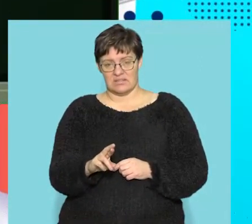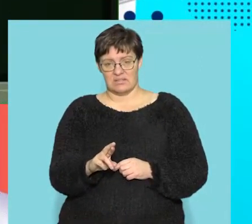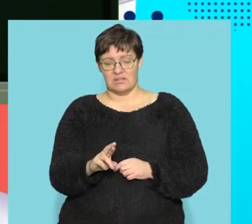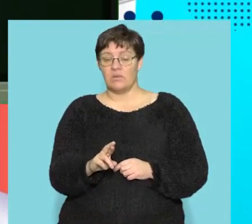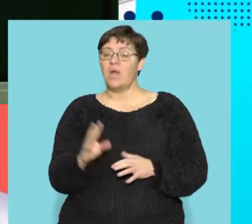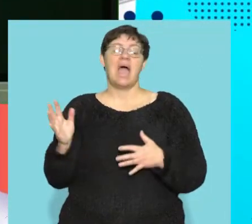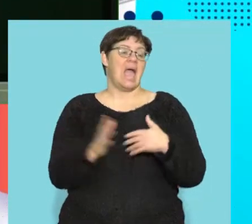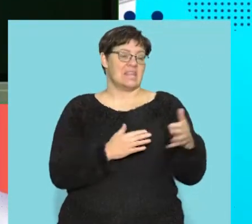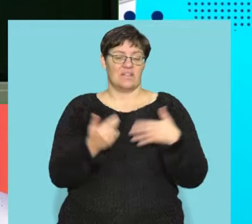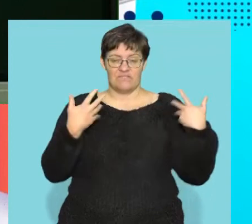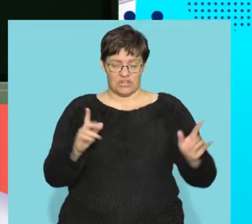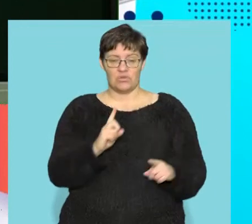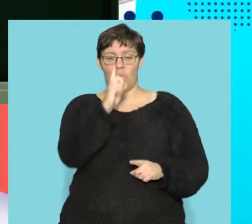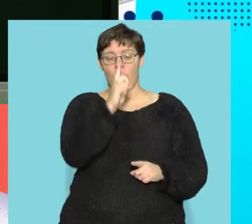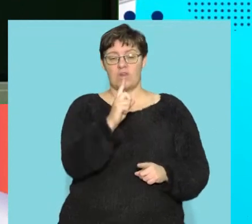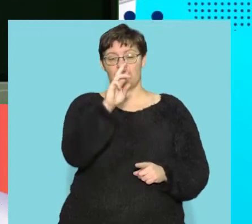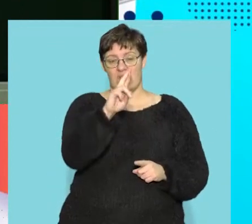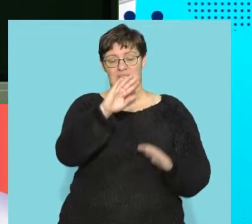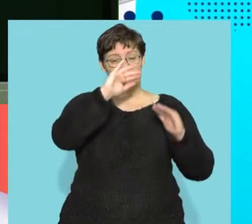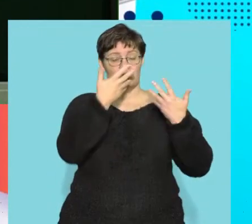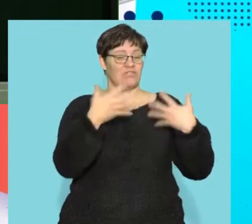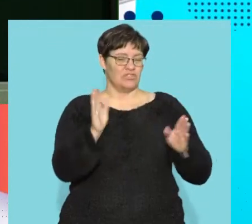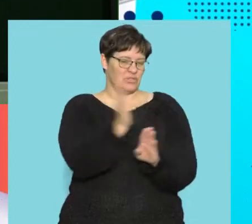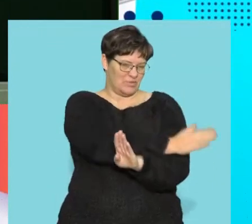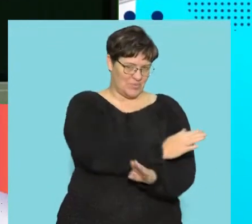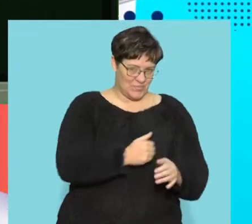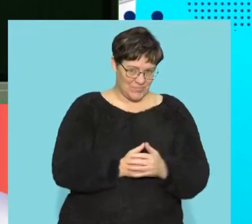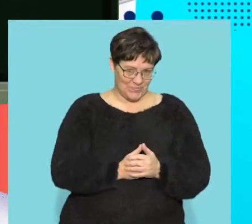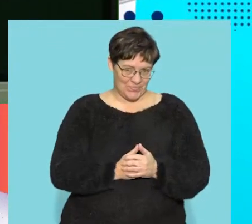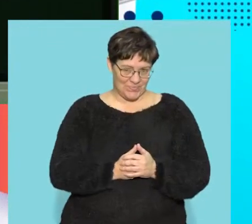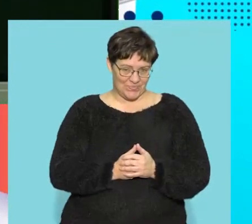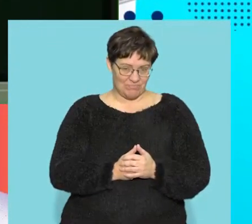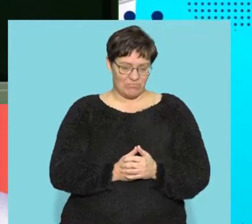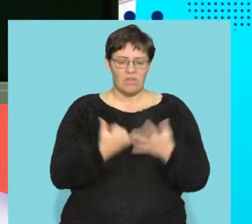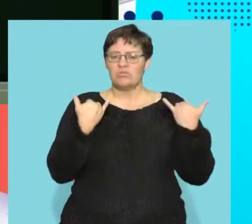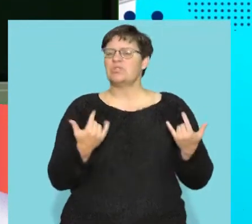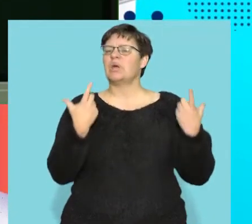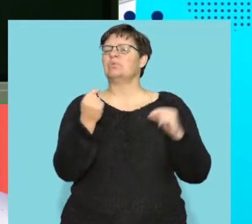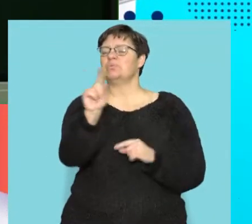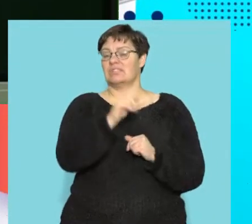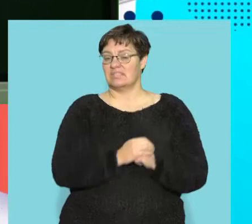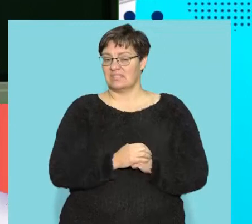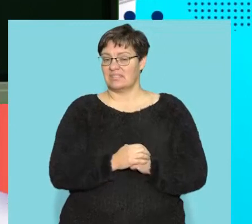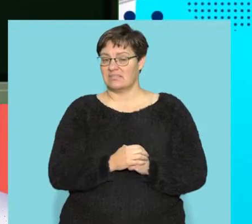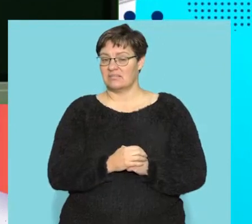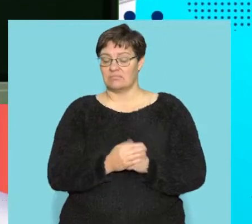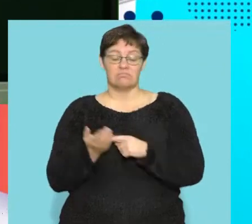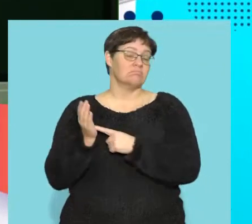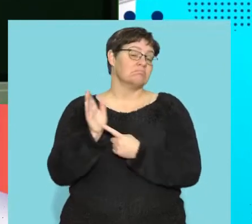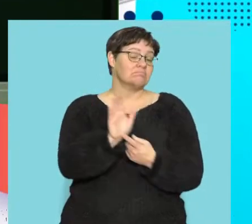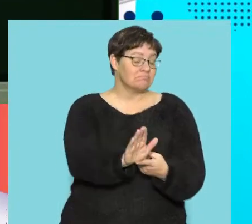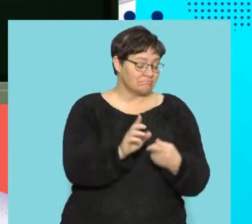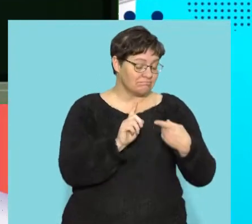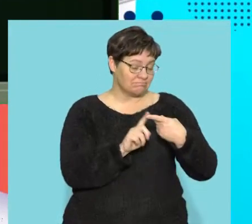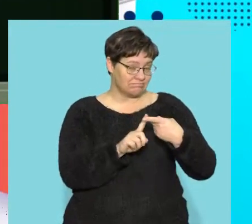with the 1 Rand depreciation in our other lessons. Okay guys, so what have we done? We've shown you how you